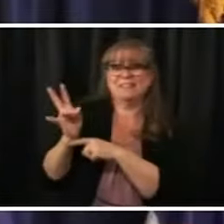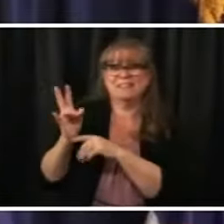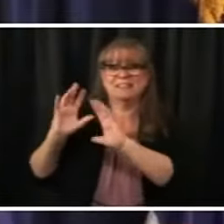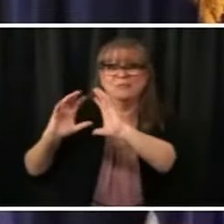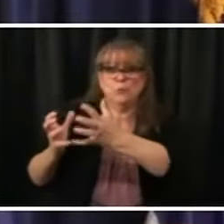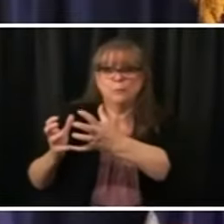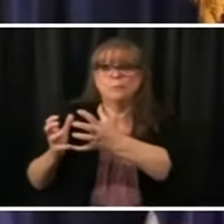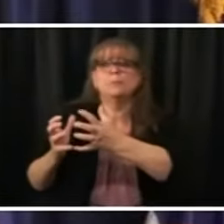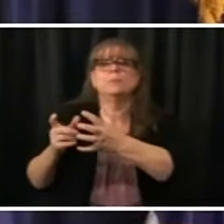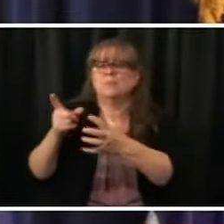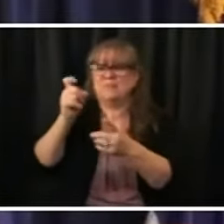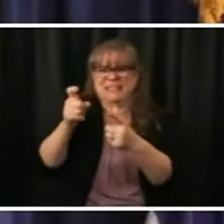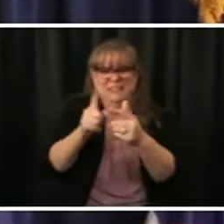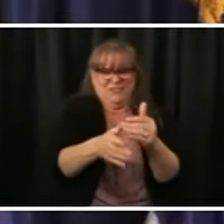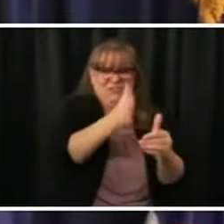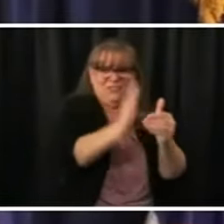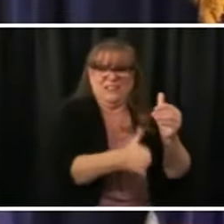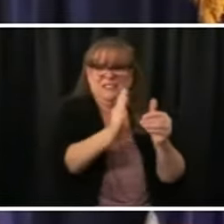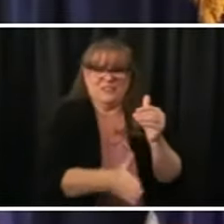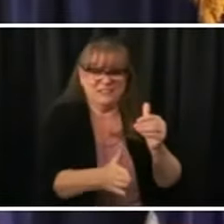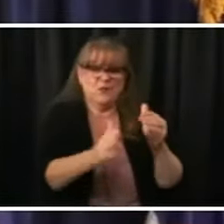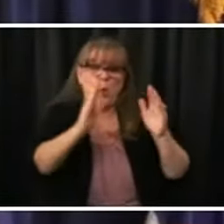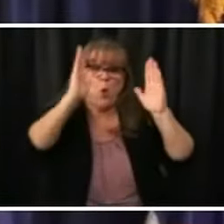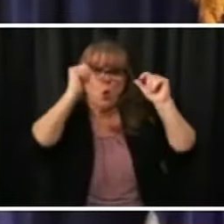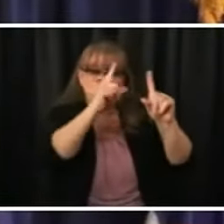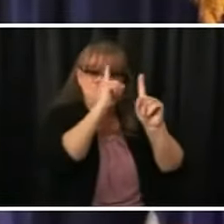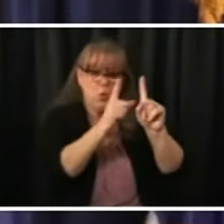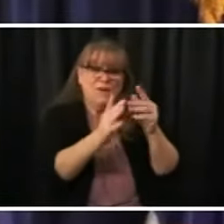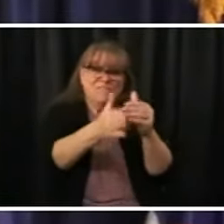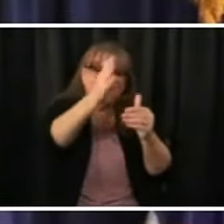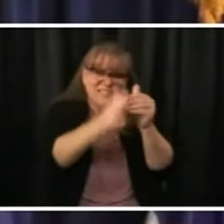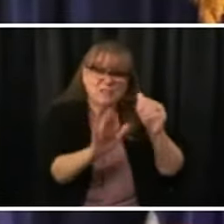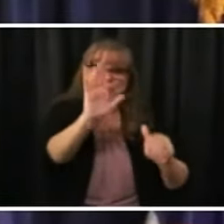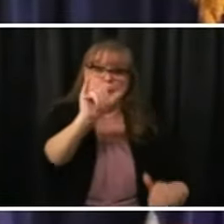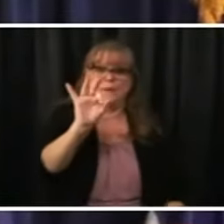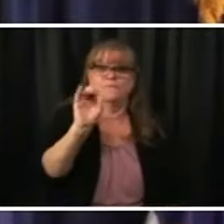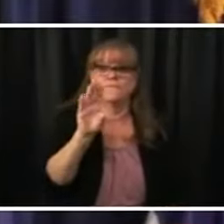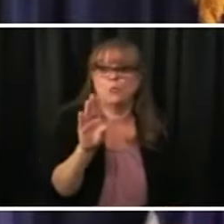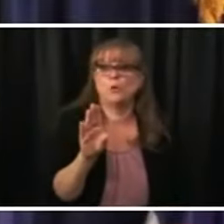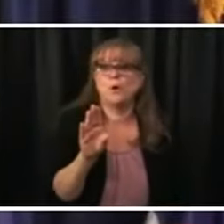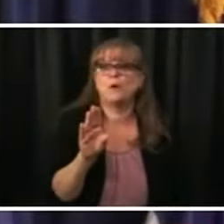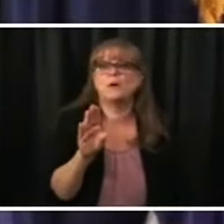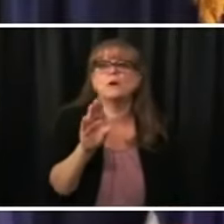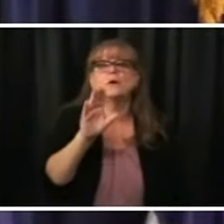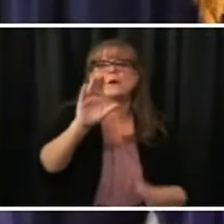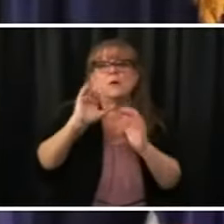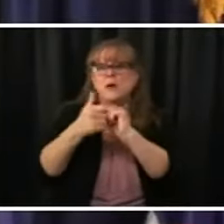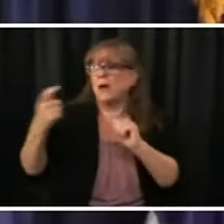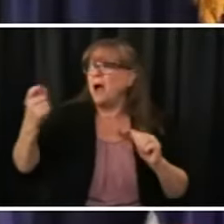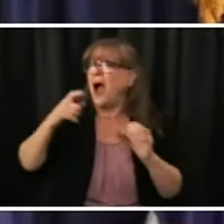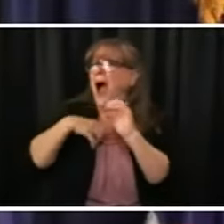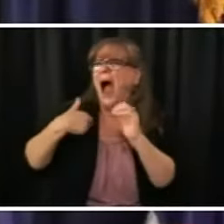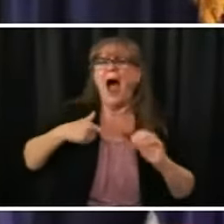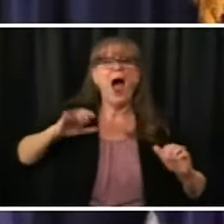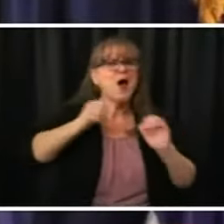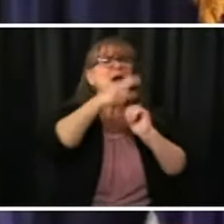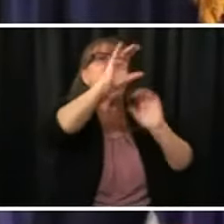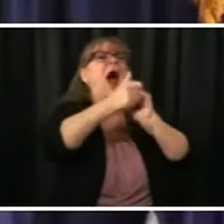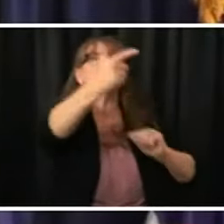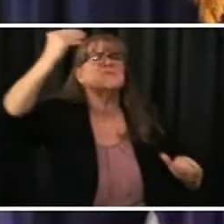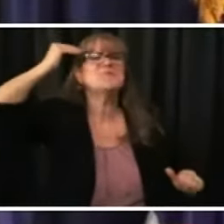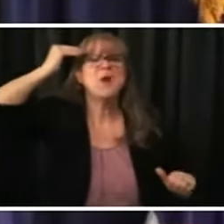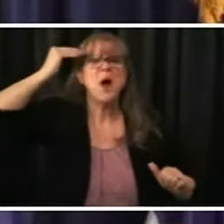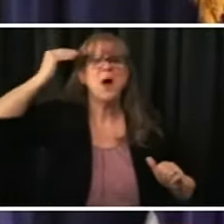February. People wonder how we know these things, how I say these things. It's simply based on the numbers of vaccine that we're getting. So we